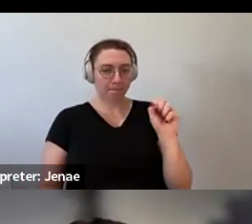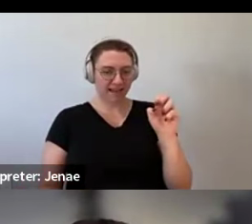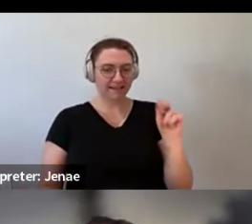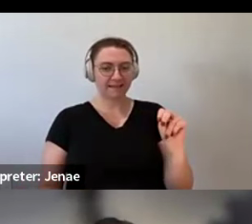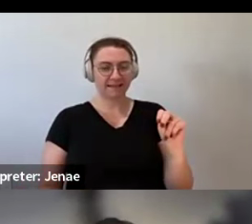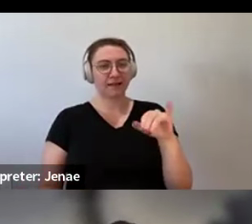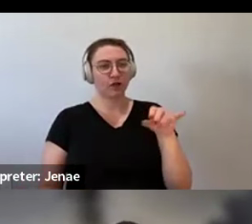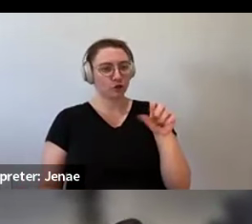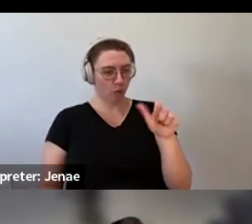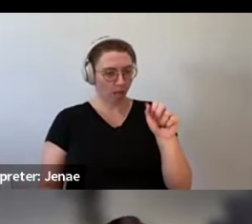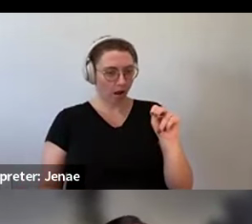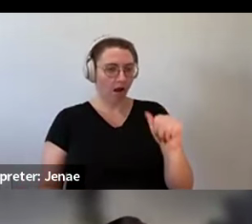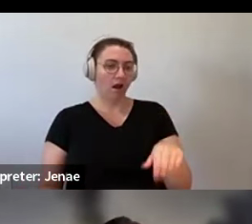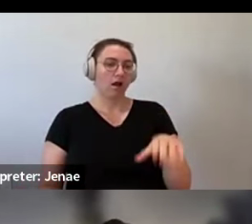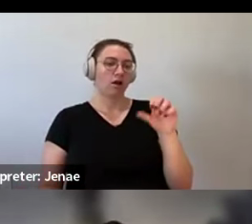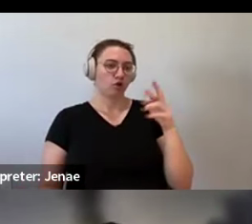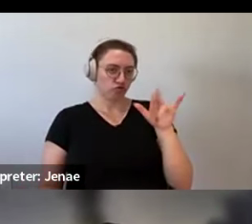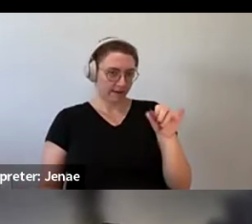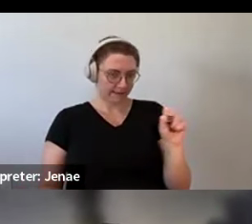and Jolana and Chris as well.